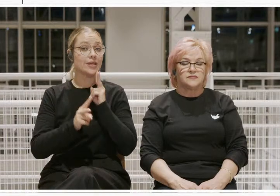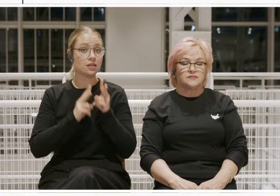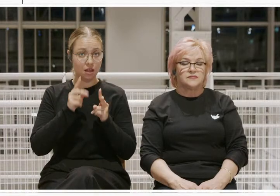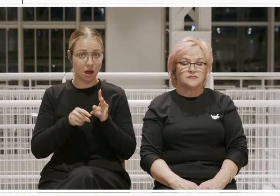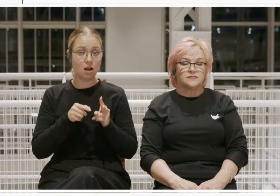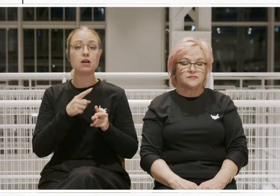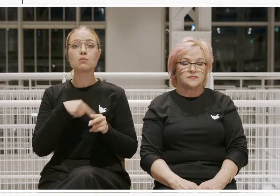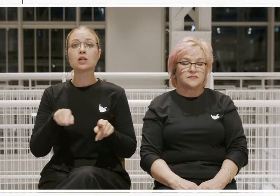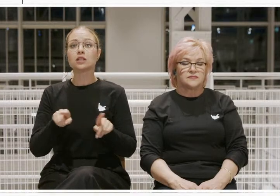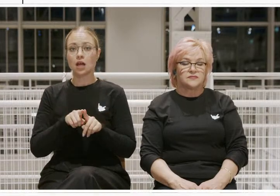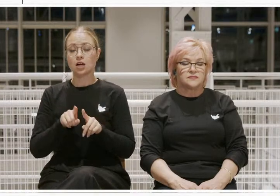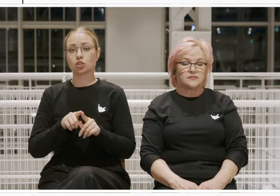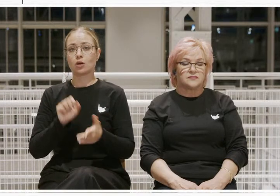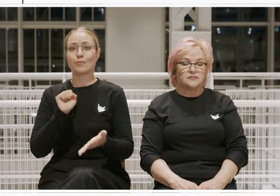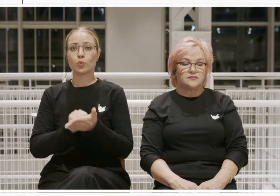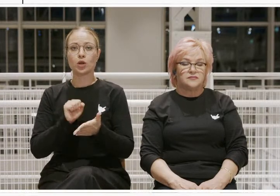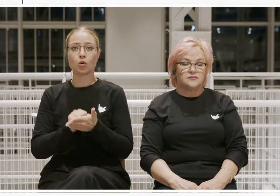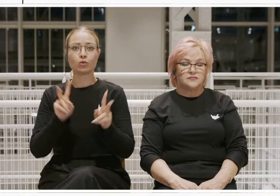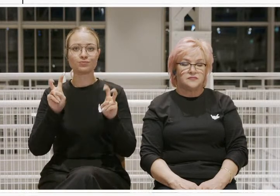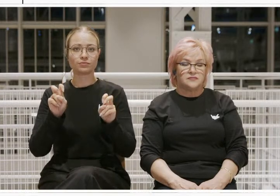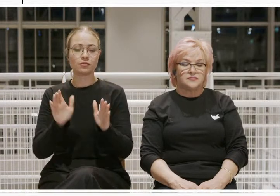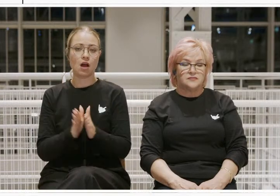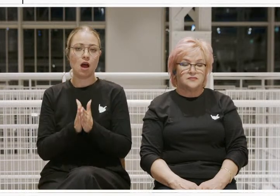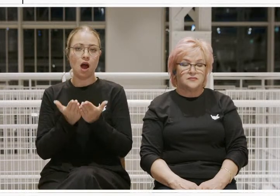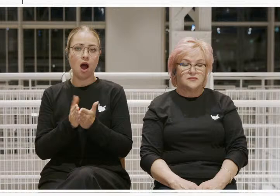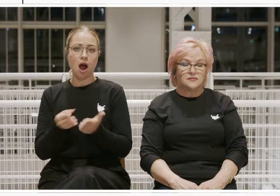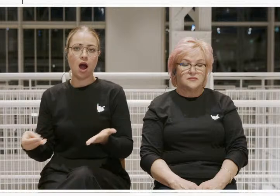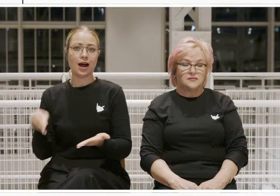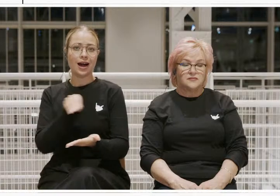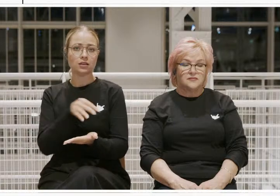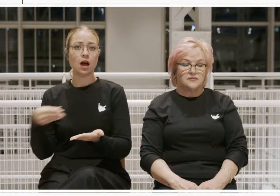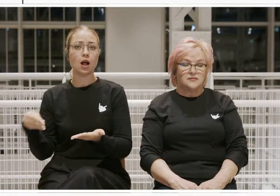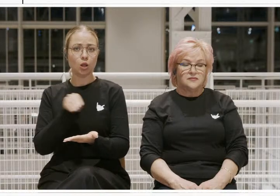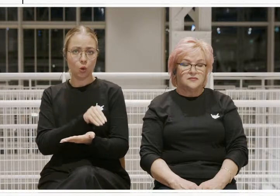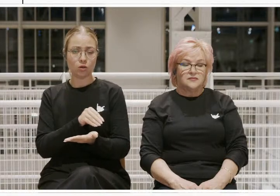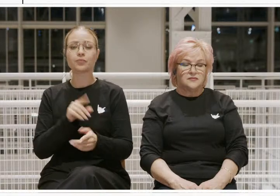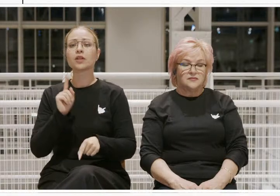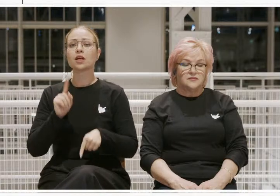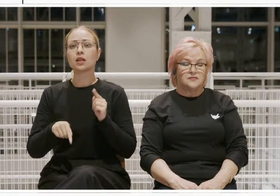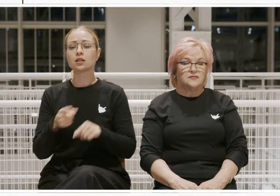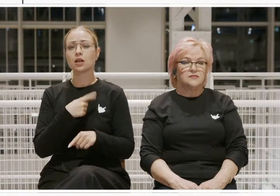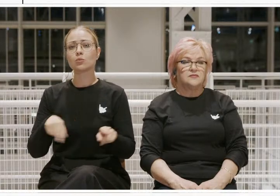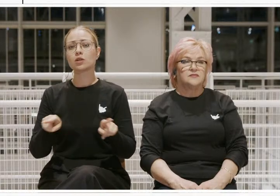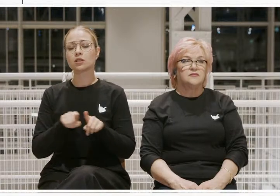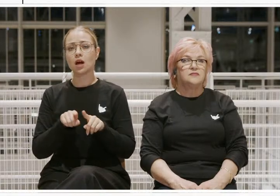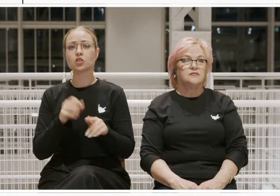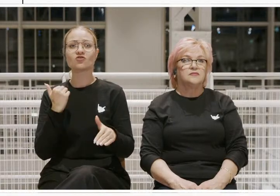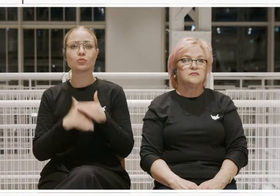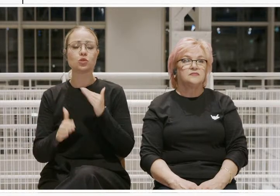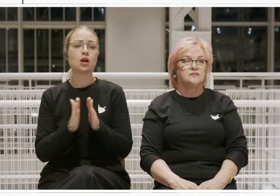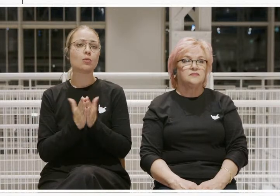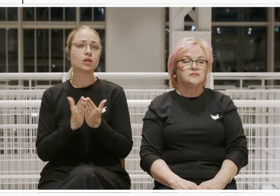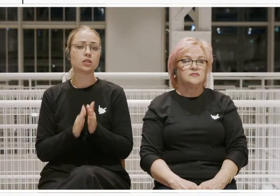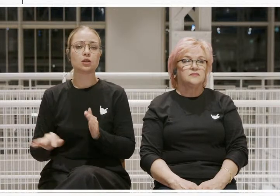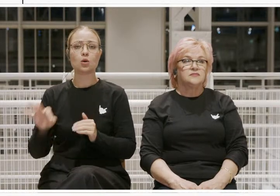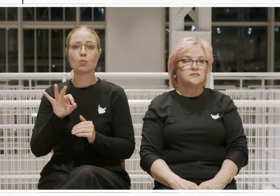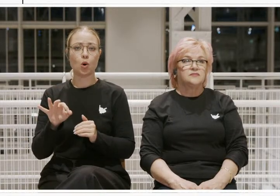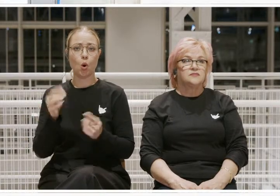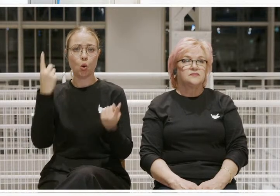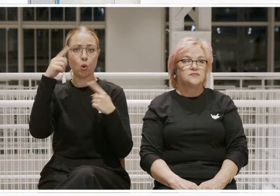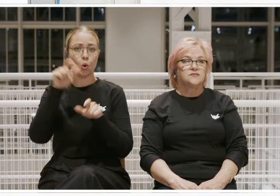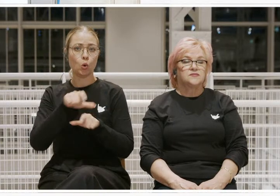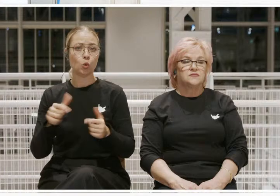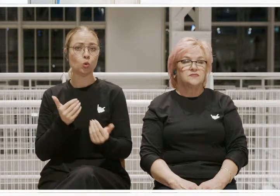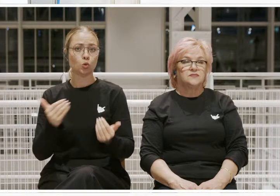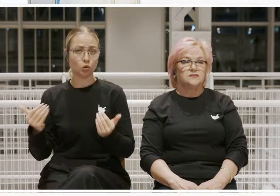catalog, but sometimes we also publish some artist books. And we, in